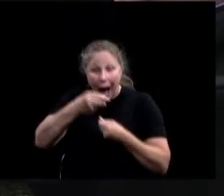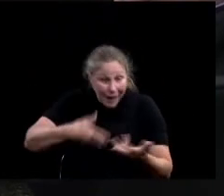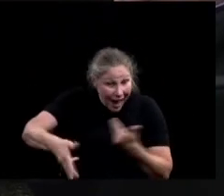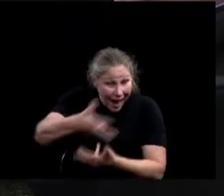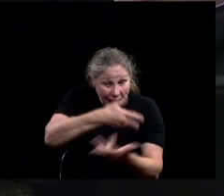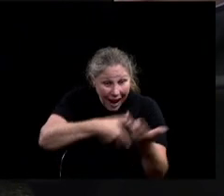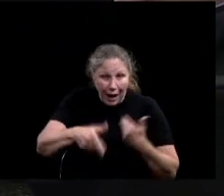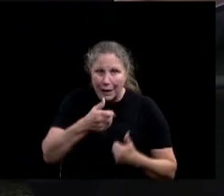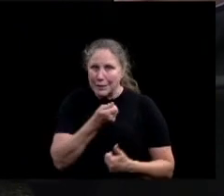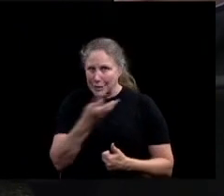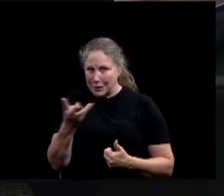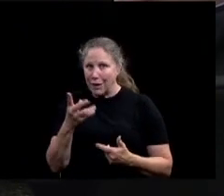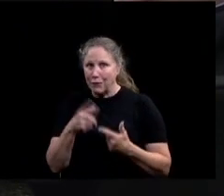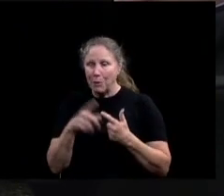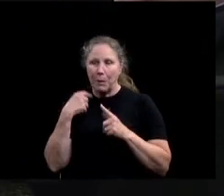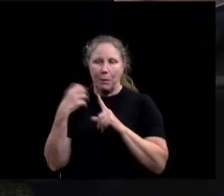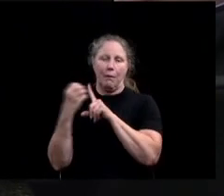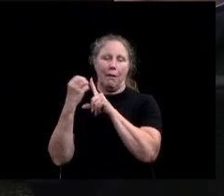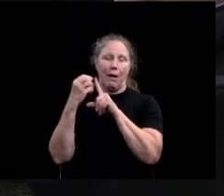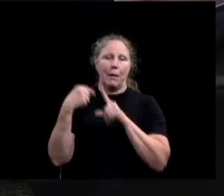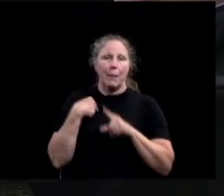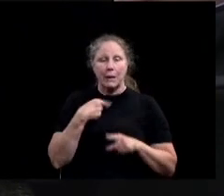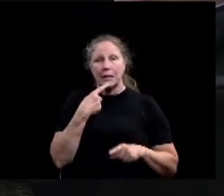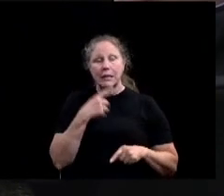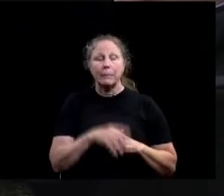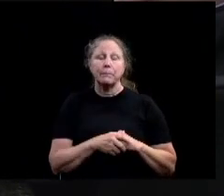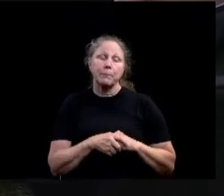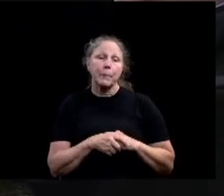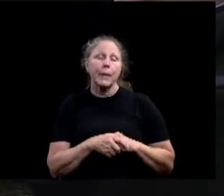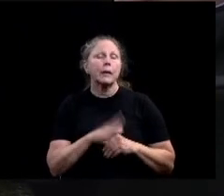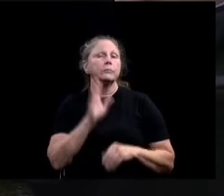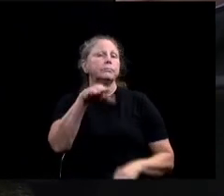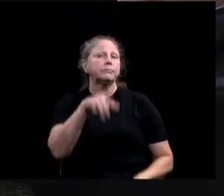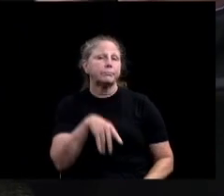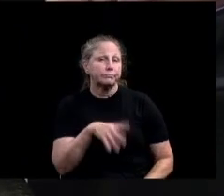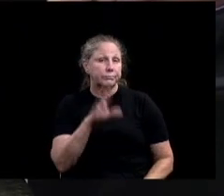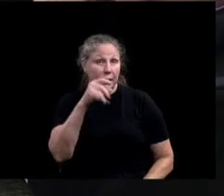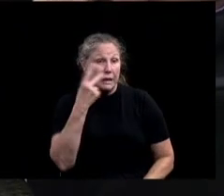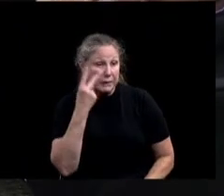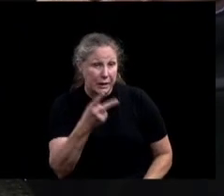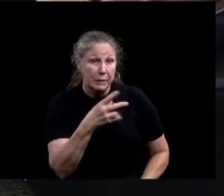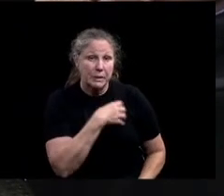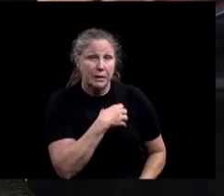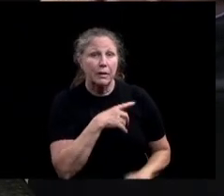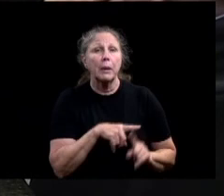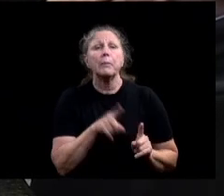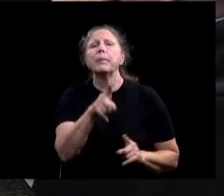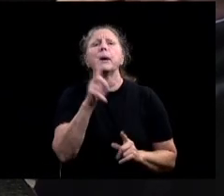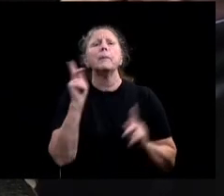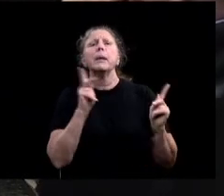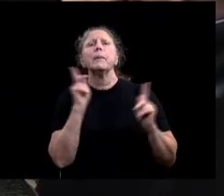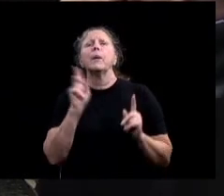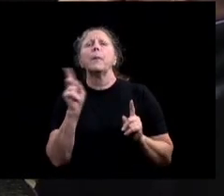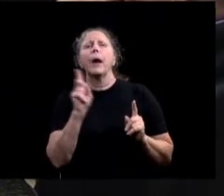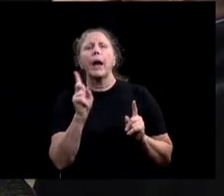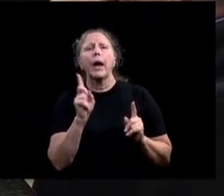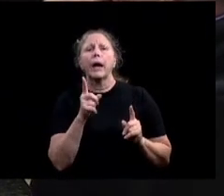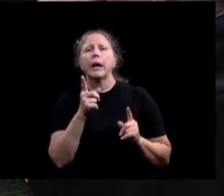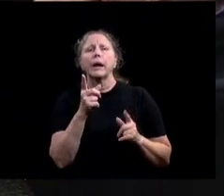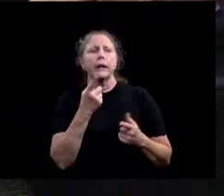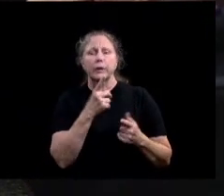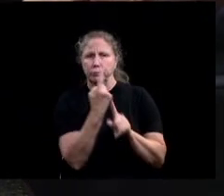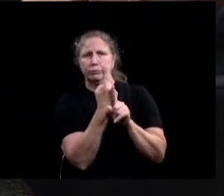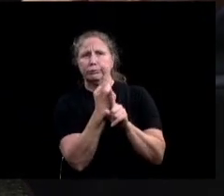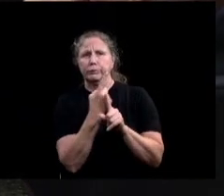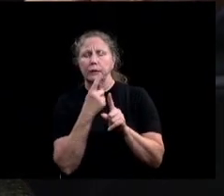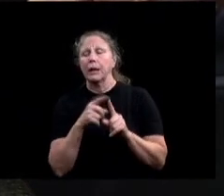say, "Hey, it's good to see you, Chief, but where are your troops at?" And my response is, well, they're out answering 911